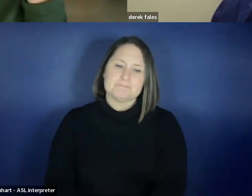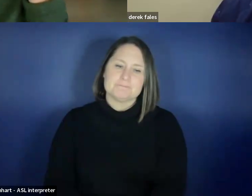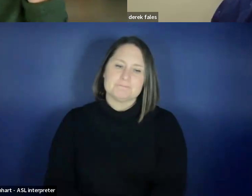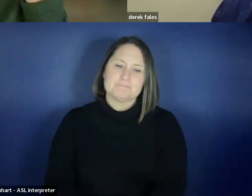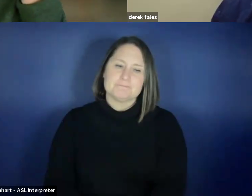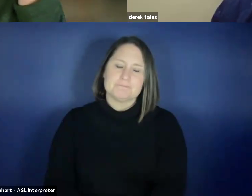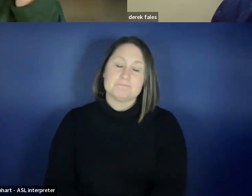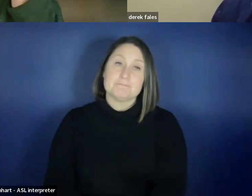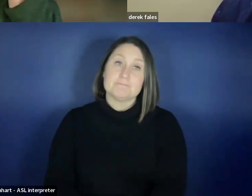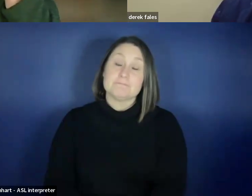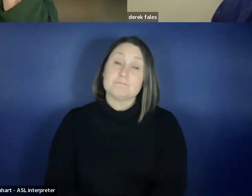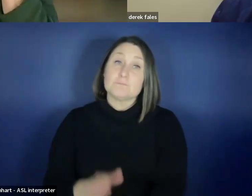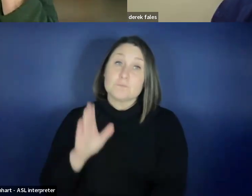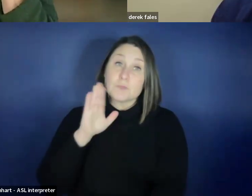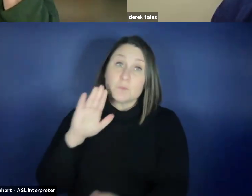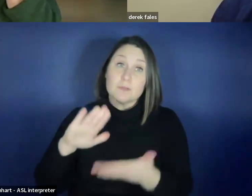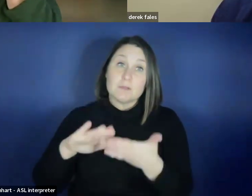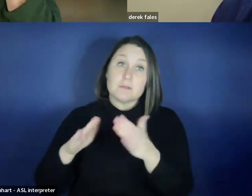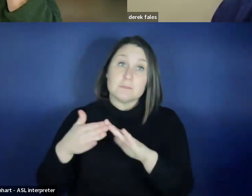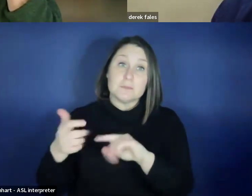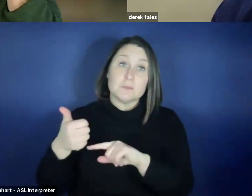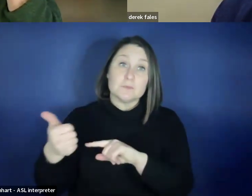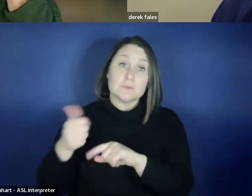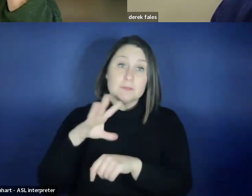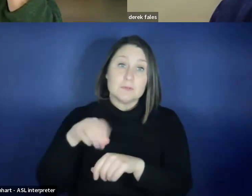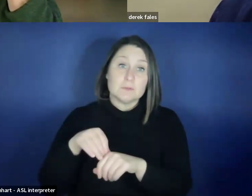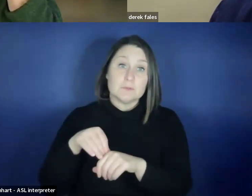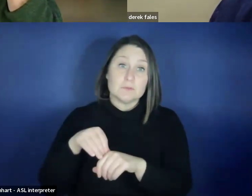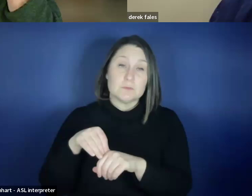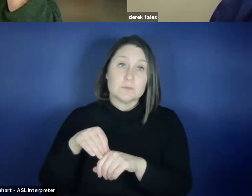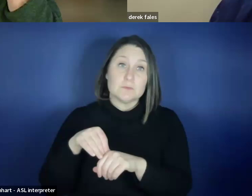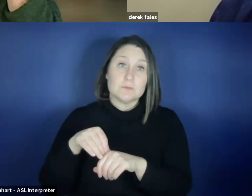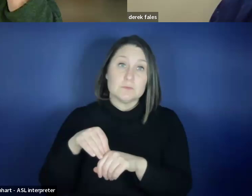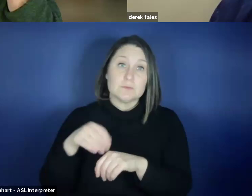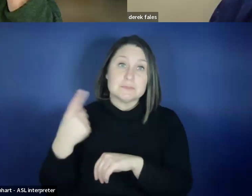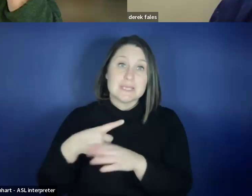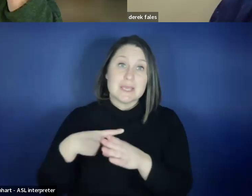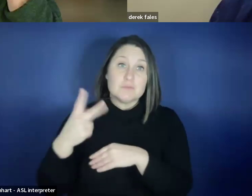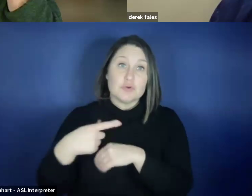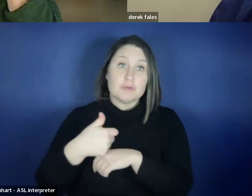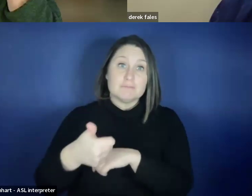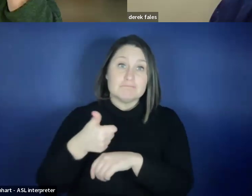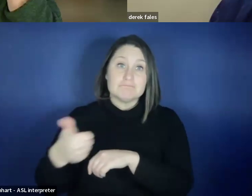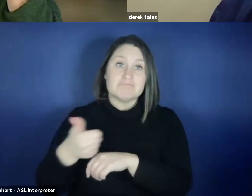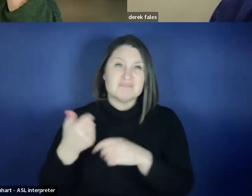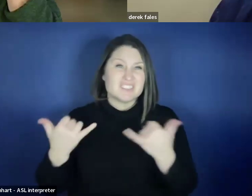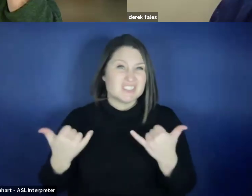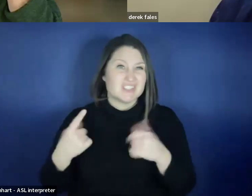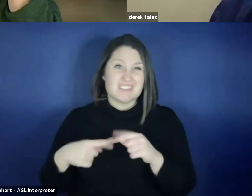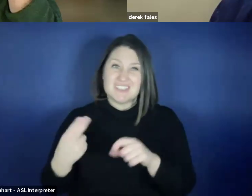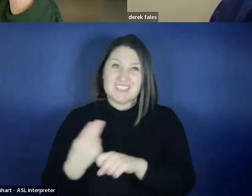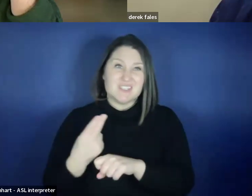So will community transportation include to and from day program for those who cannot use present day disability